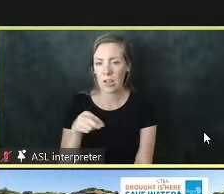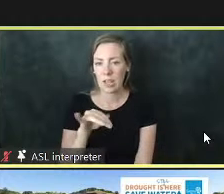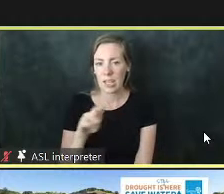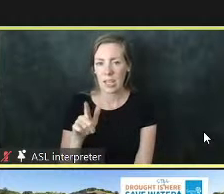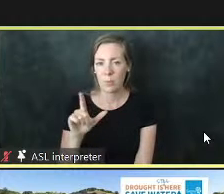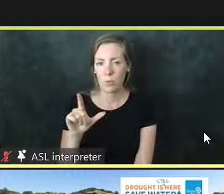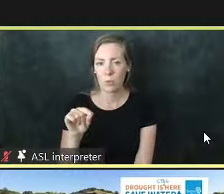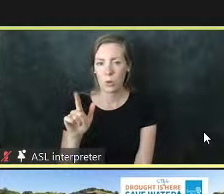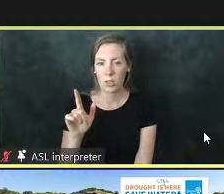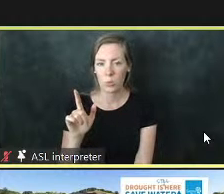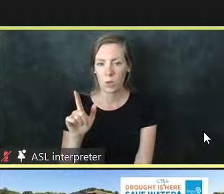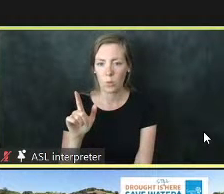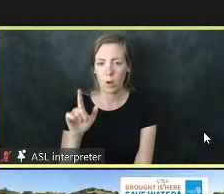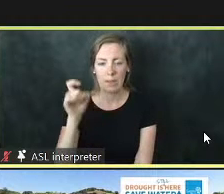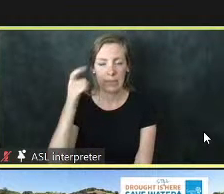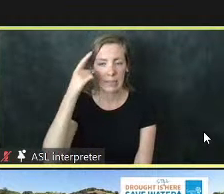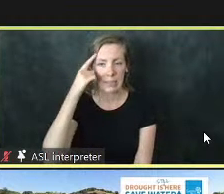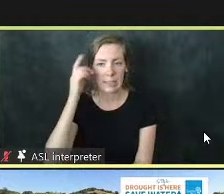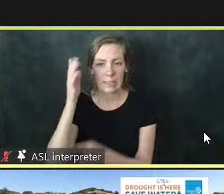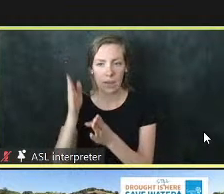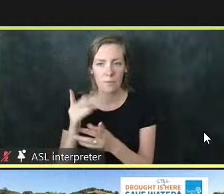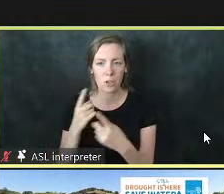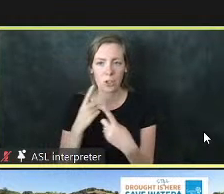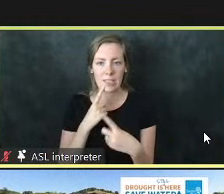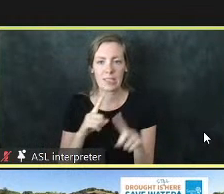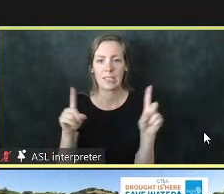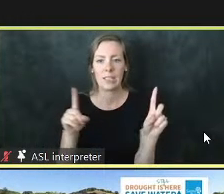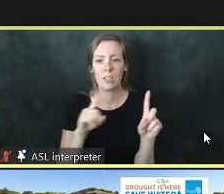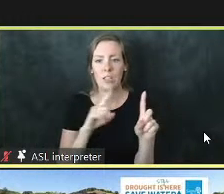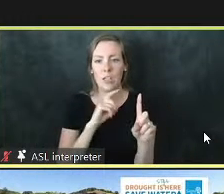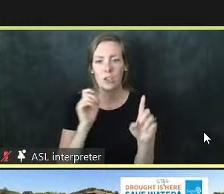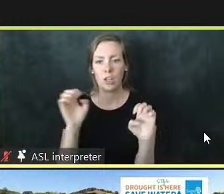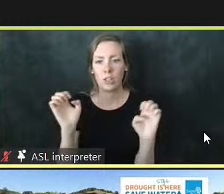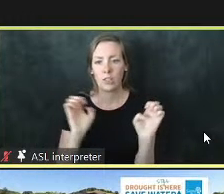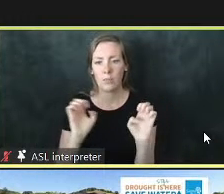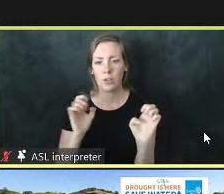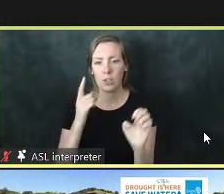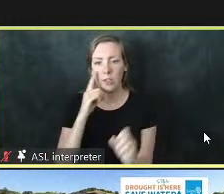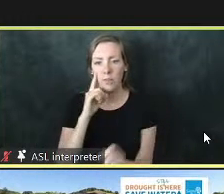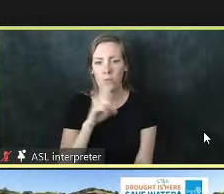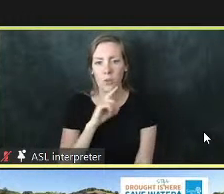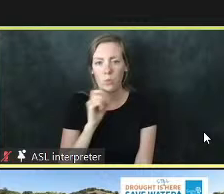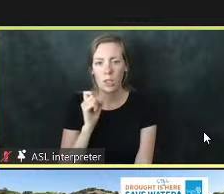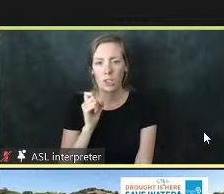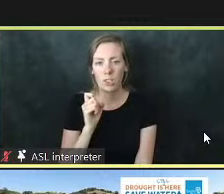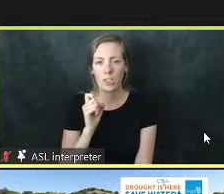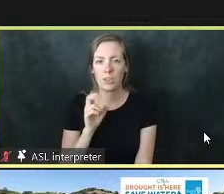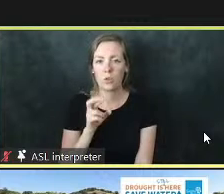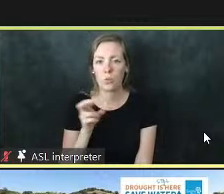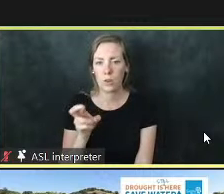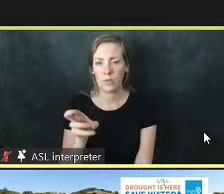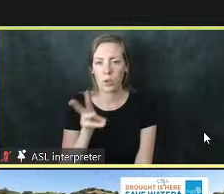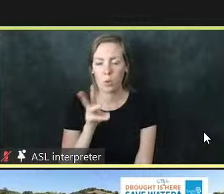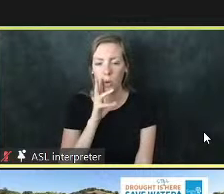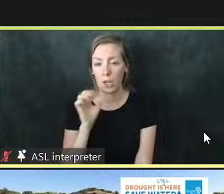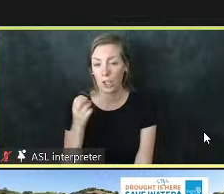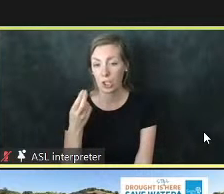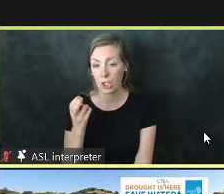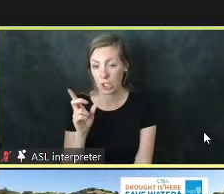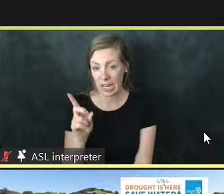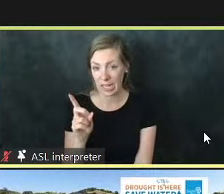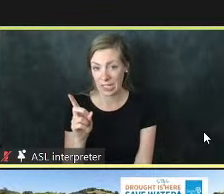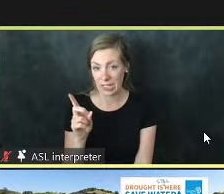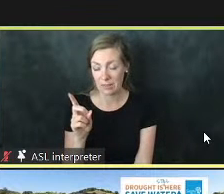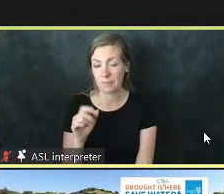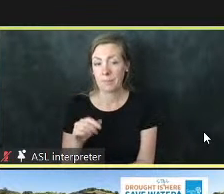En abril Governor 2021, Newsom el declared a town gobernador emergency for the Russian River puso watershed. la As water cuenta retailers